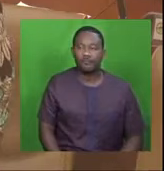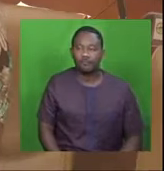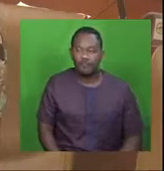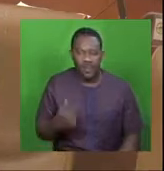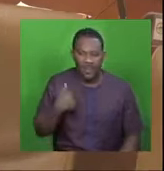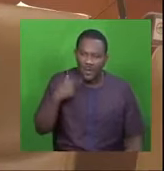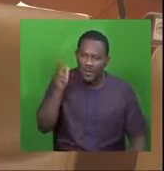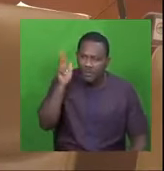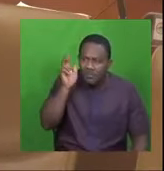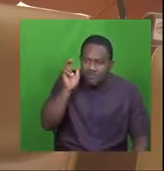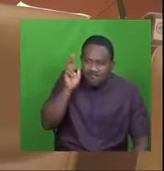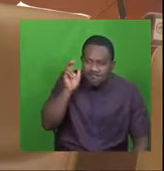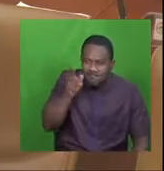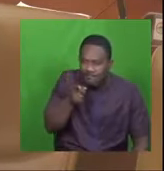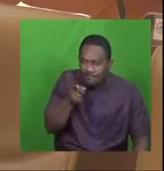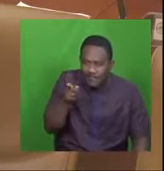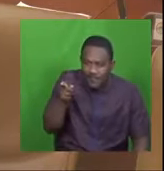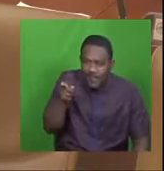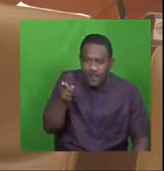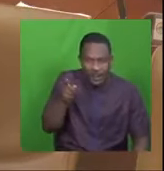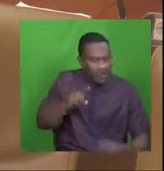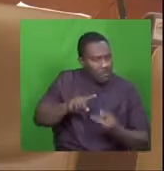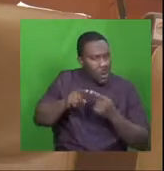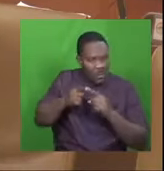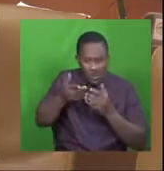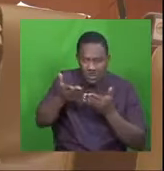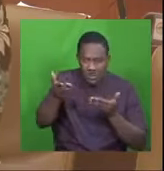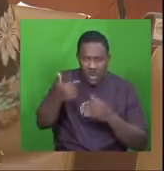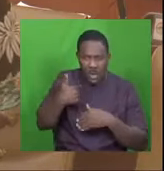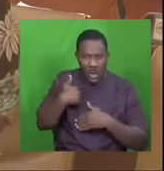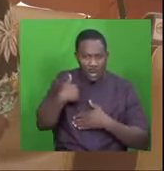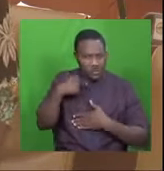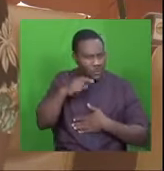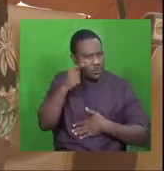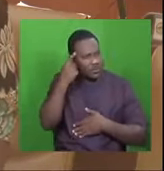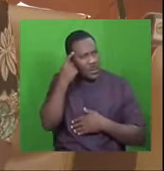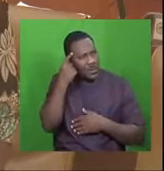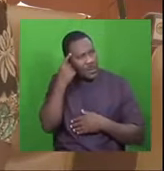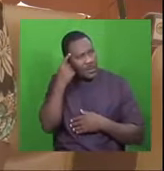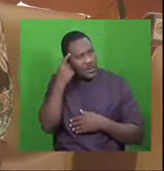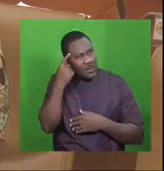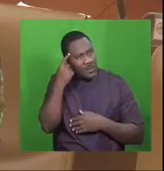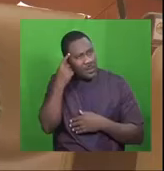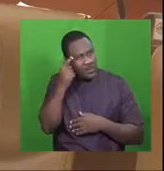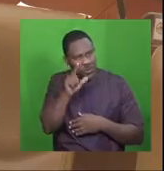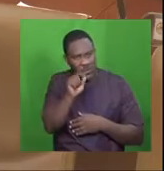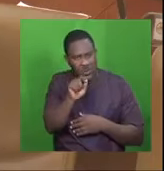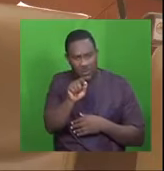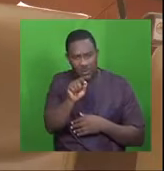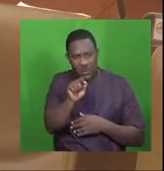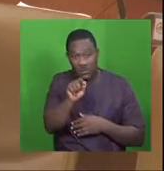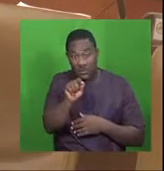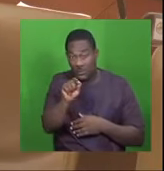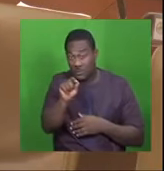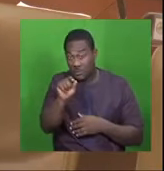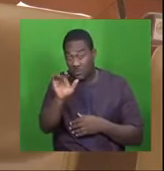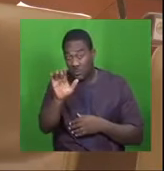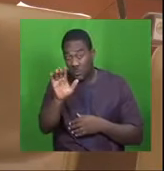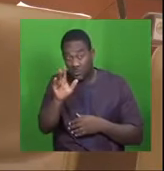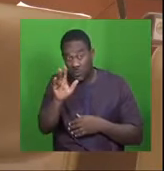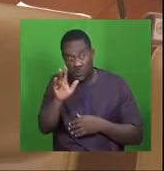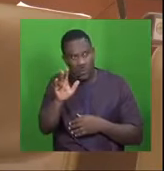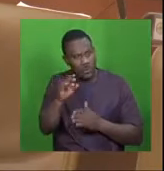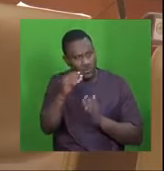my colleague on the other side, I'm minded to reiterate that the 2023 budget has been formed or